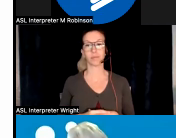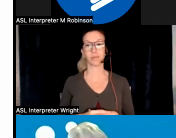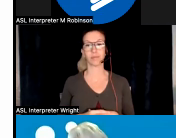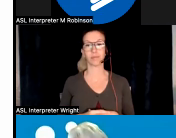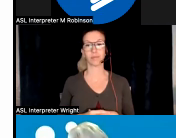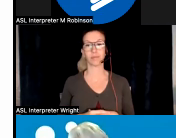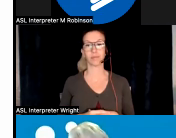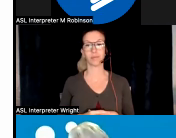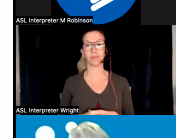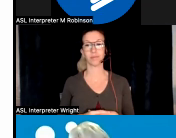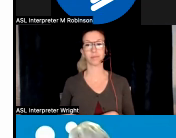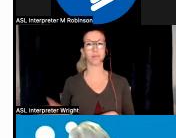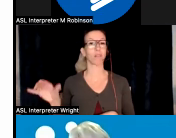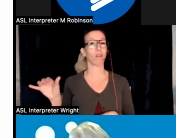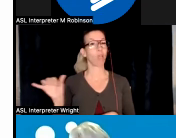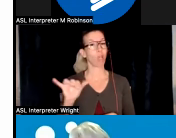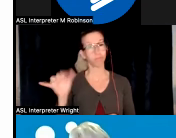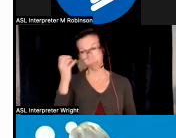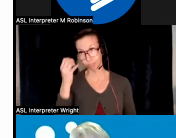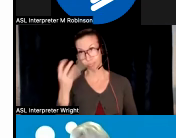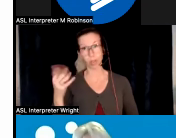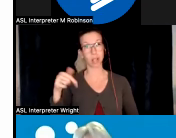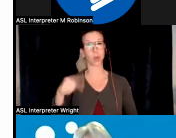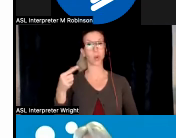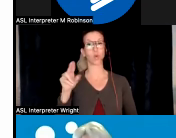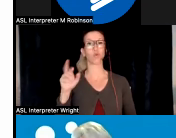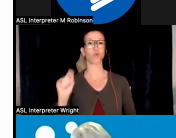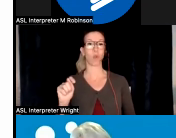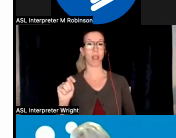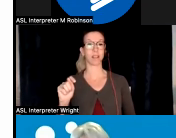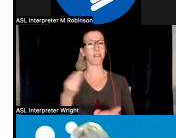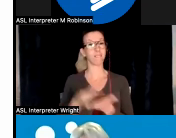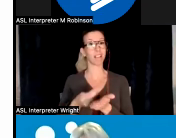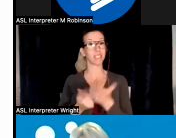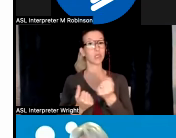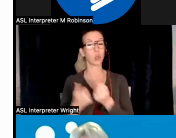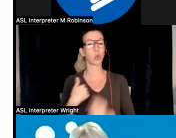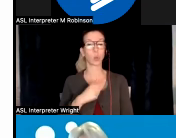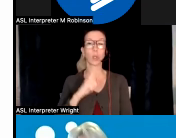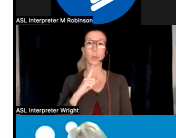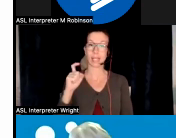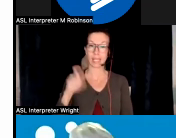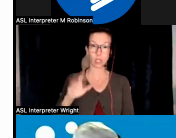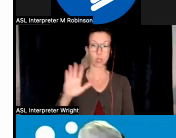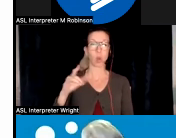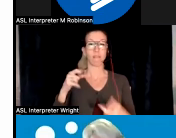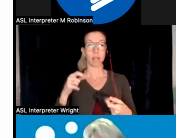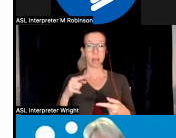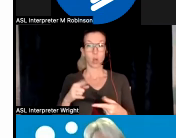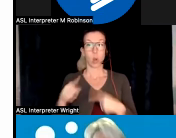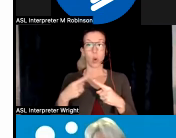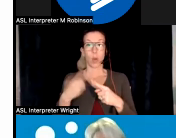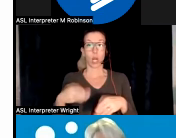you. We are grant funded, so we definitely need your feedback. And in closing, we will ask you to please complete